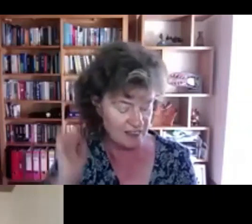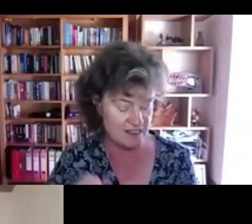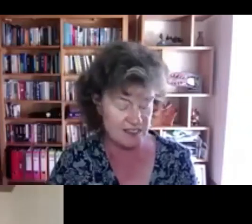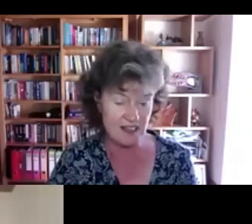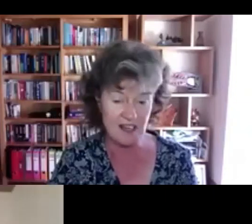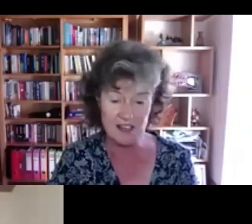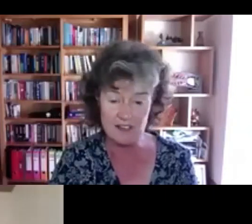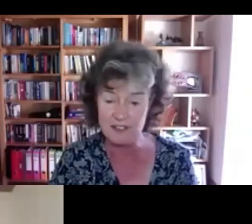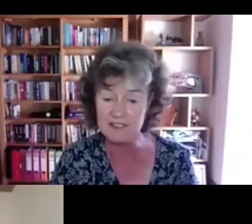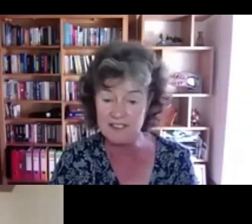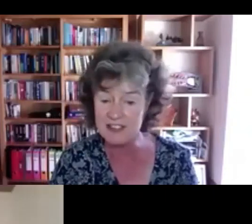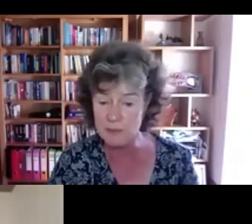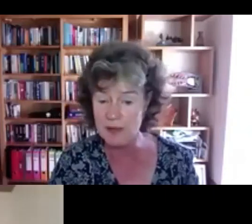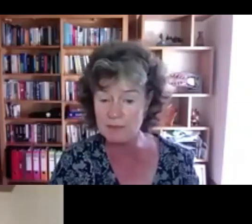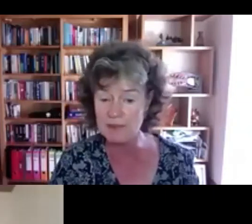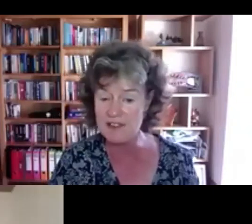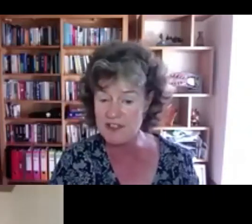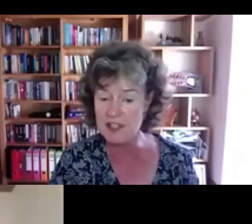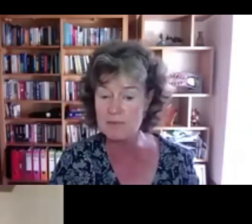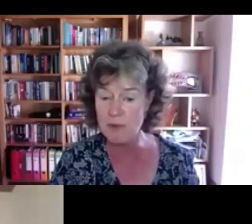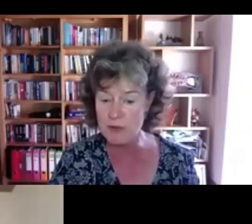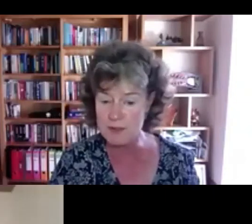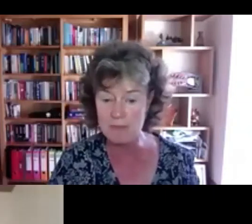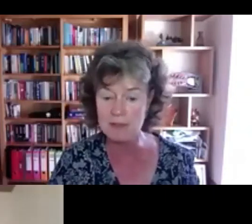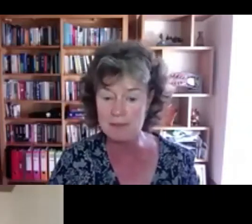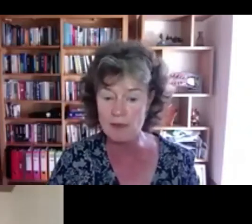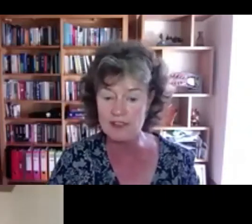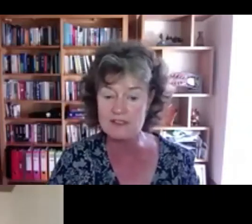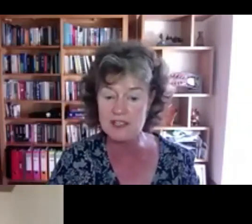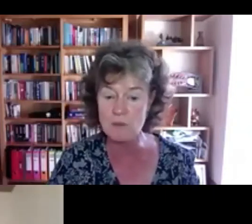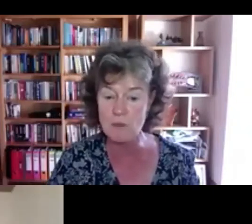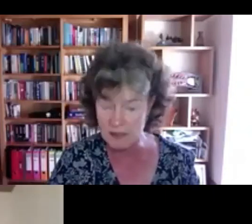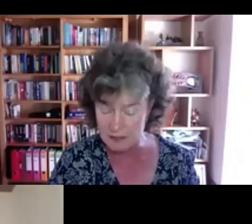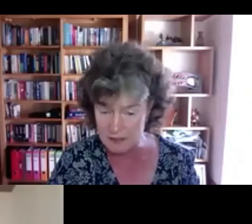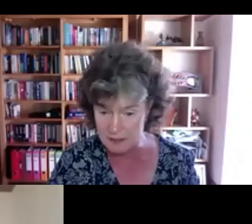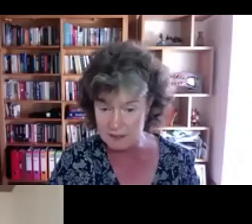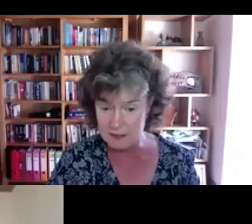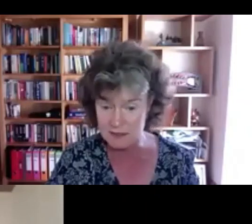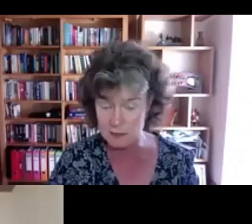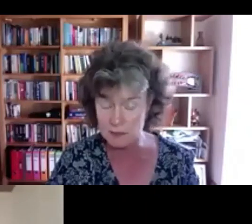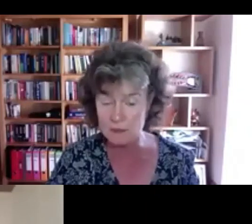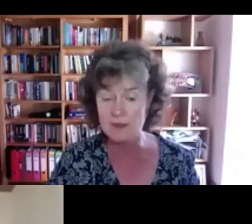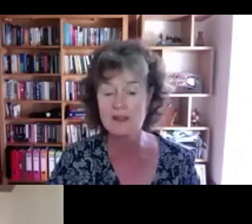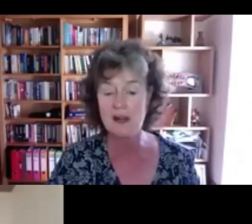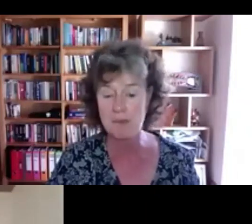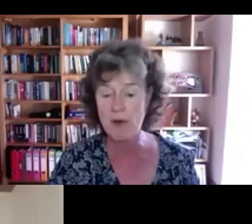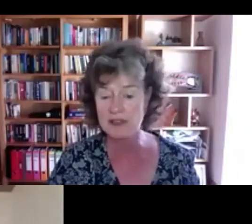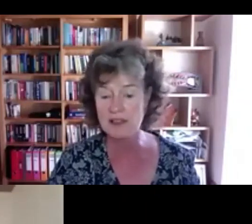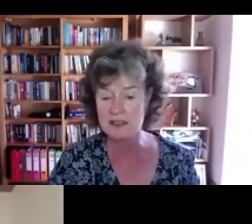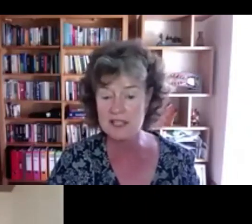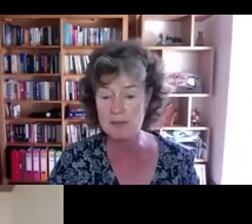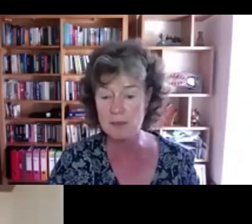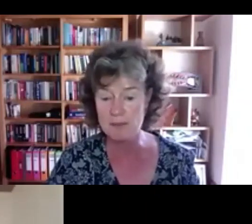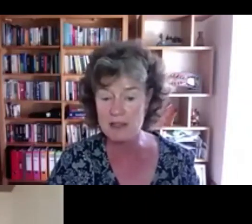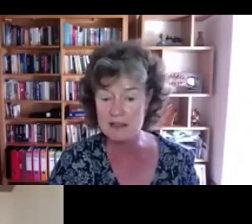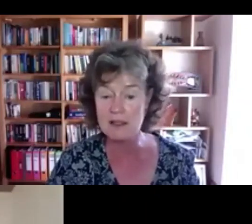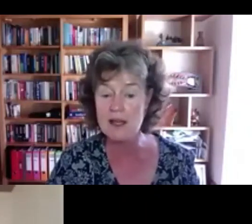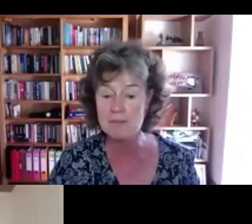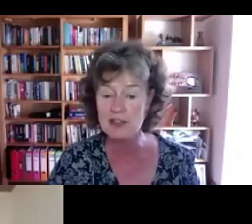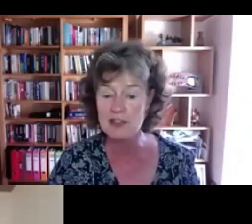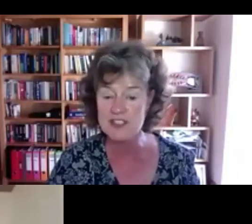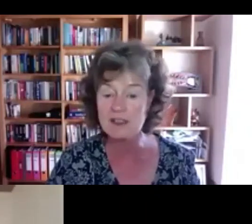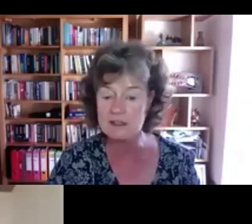earlier is that's what I think most public bodies, they want to appoint a disabled